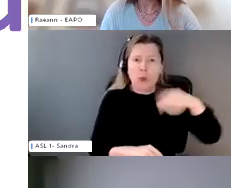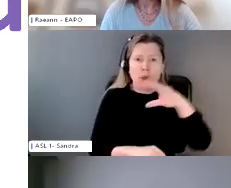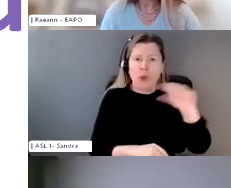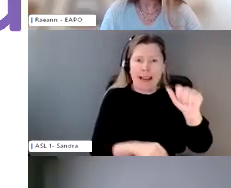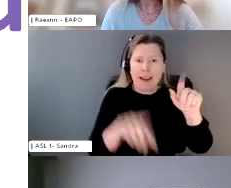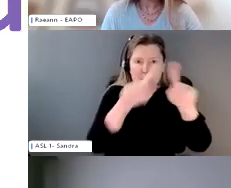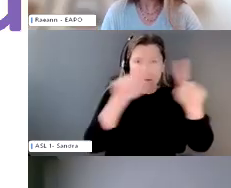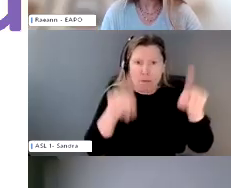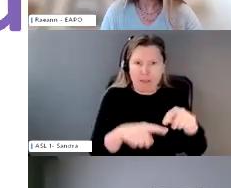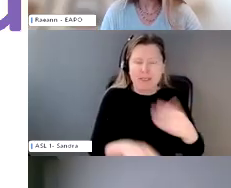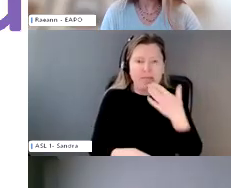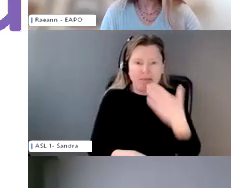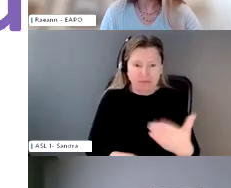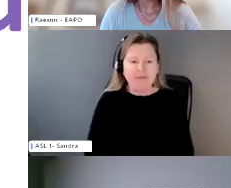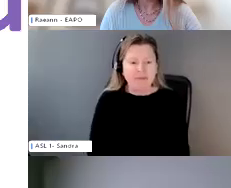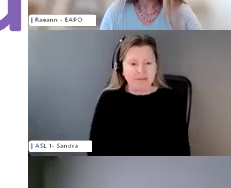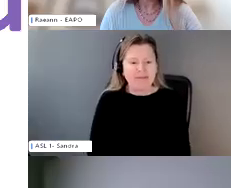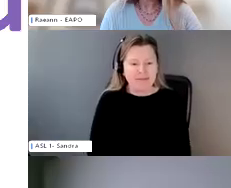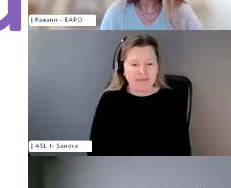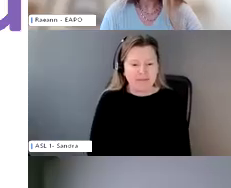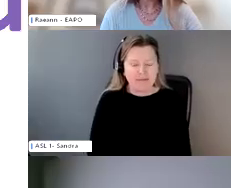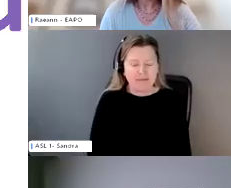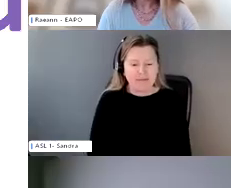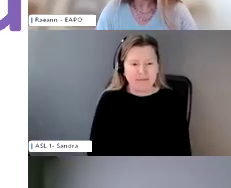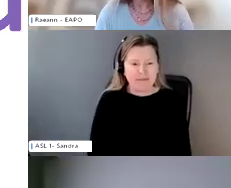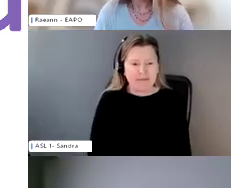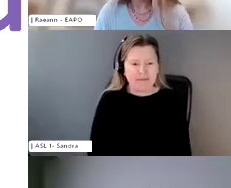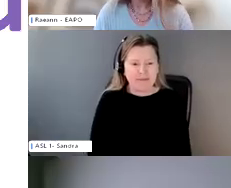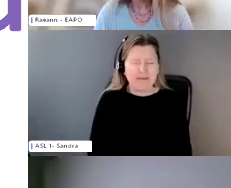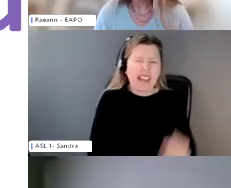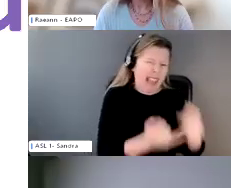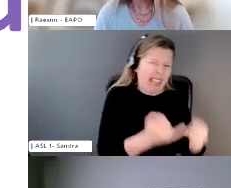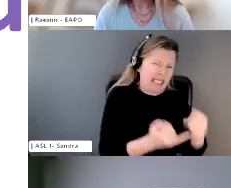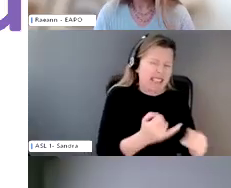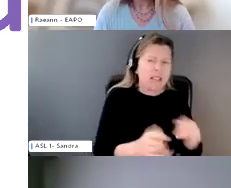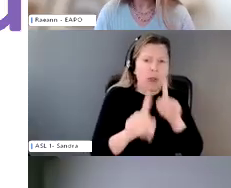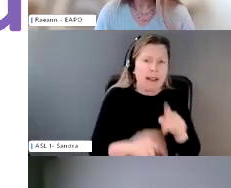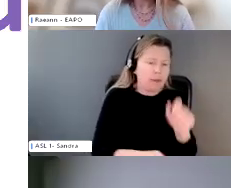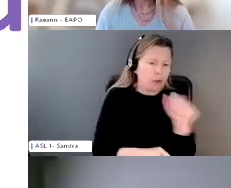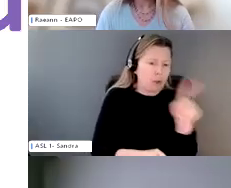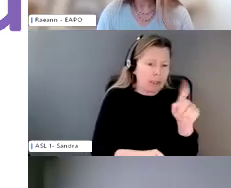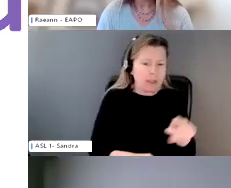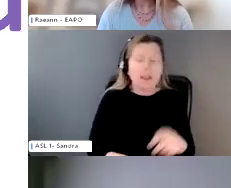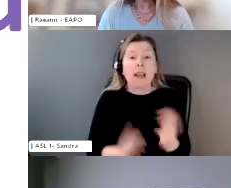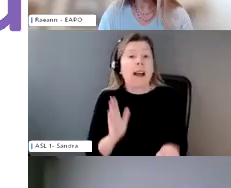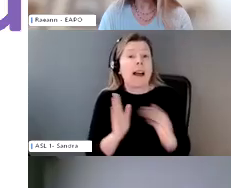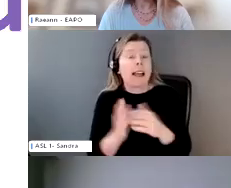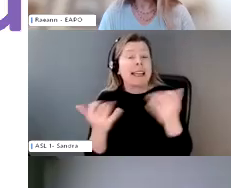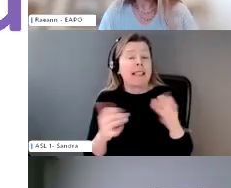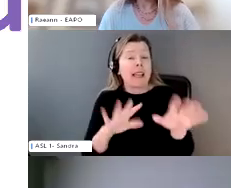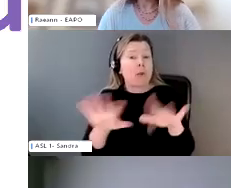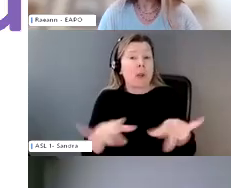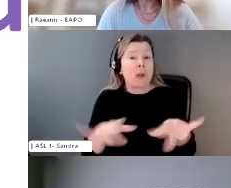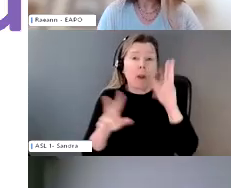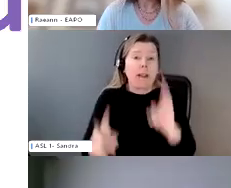your answers or your questions responded at the end. As mentioned, we're recording today's session. It will be uploaded on our website